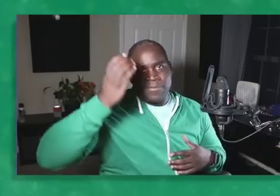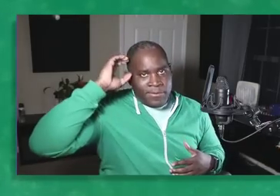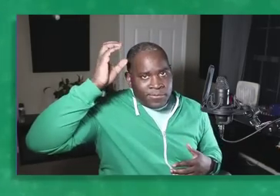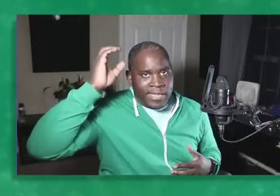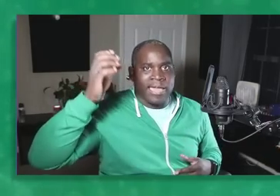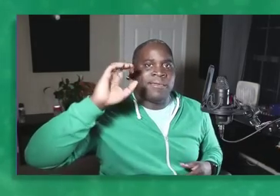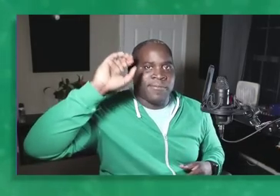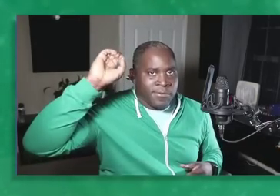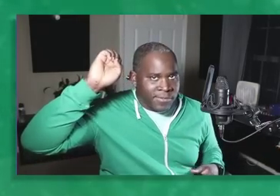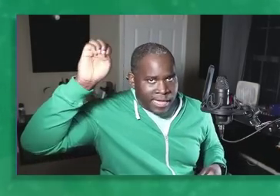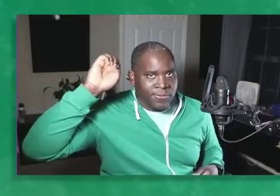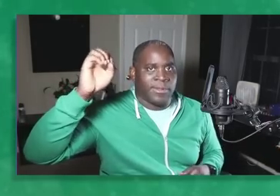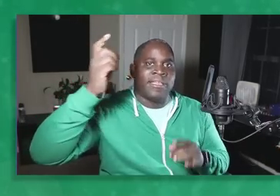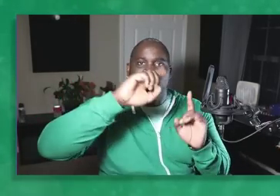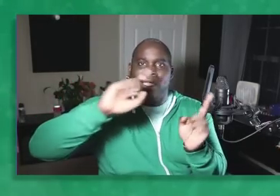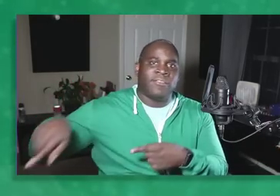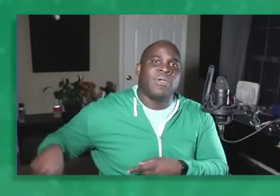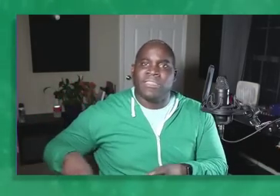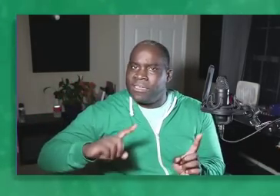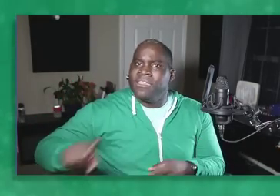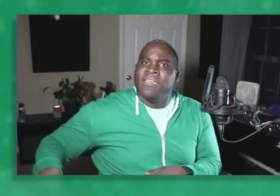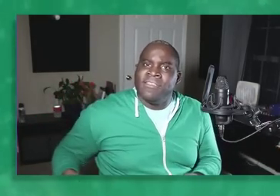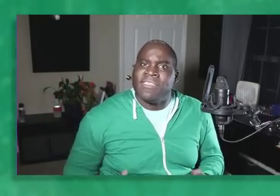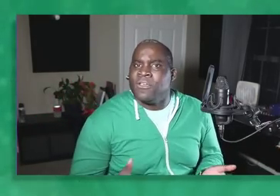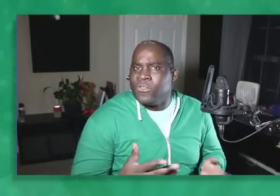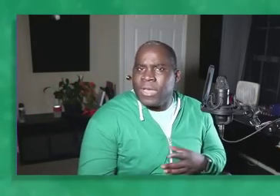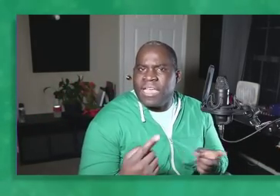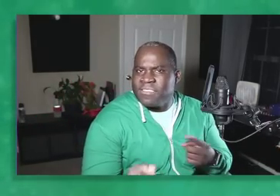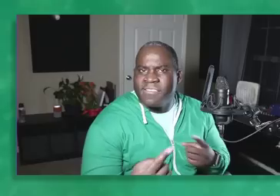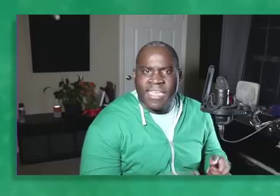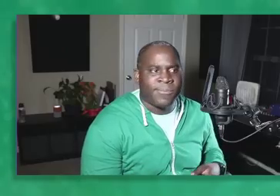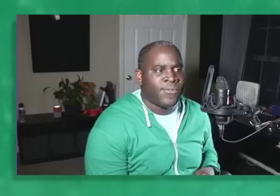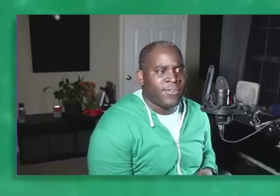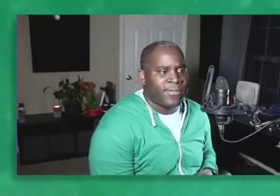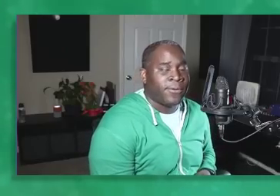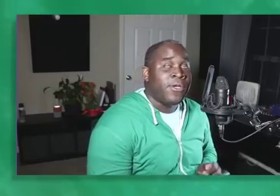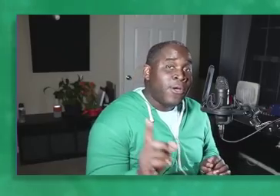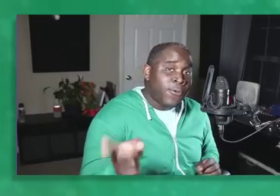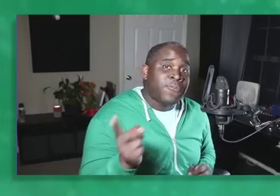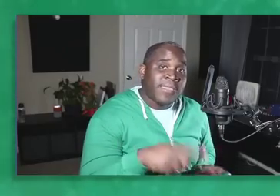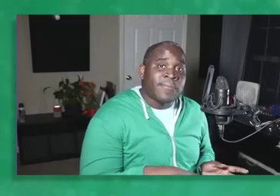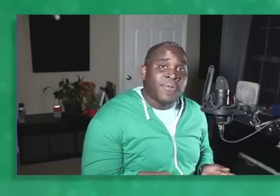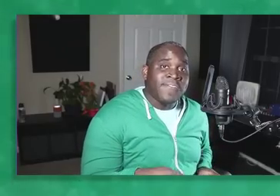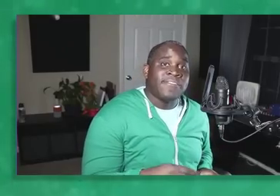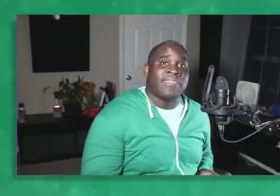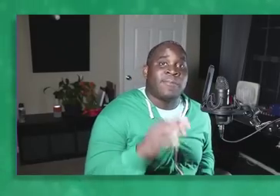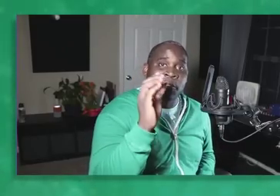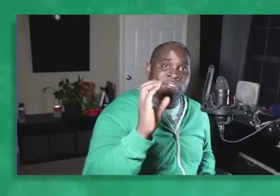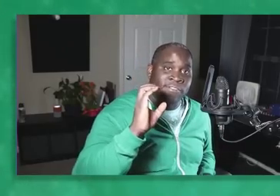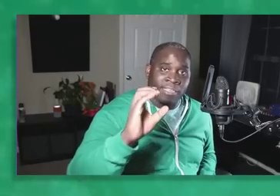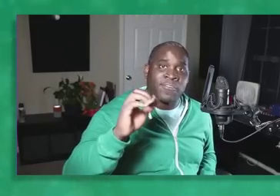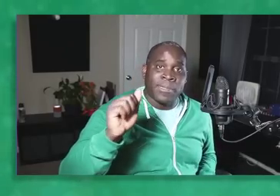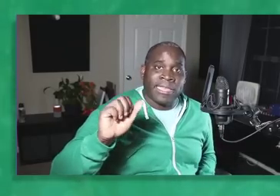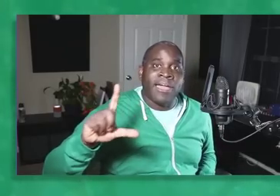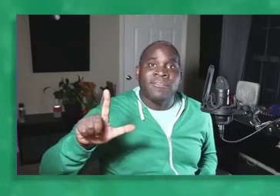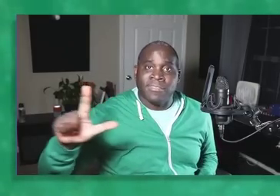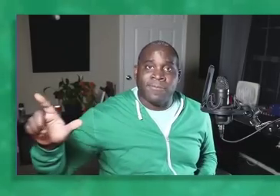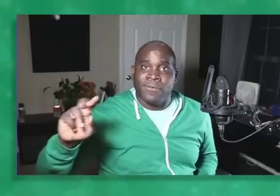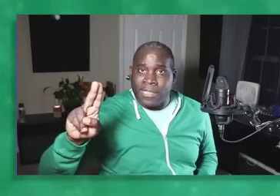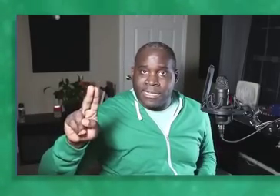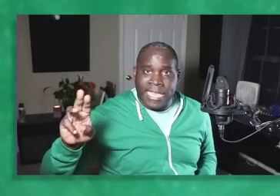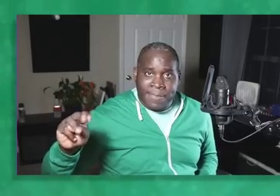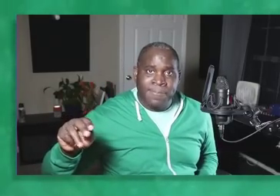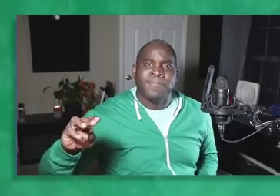hey, I've used Callum, I've used Ezrin as a way to quickly say your guys' names to each other. Which makes the previous scene where she's like spelling out